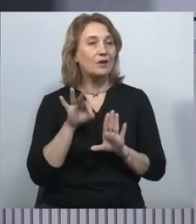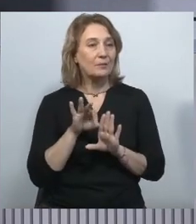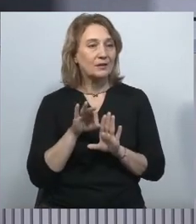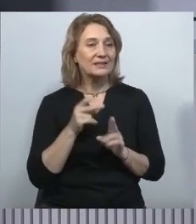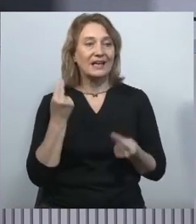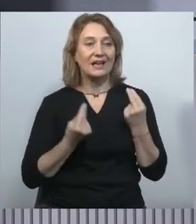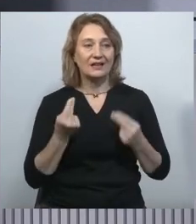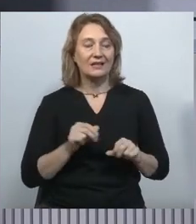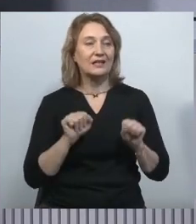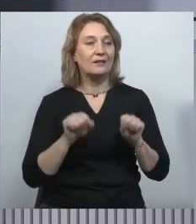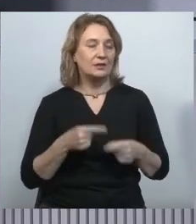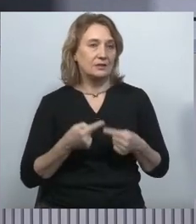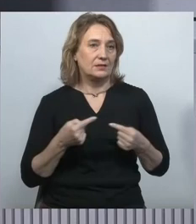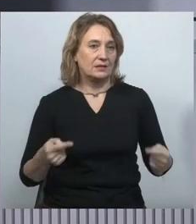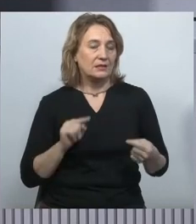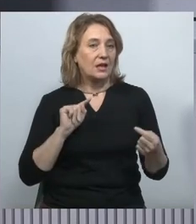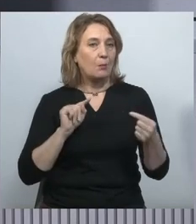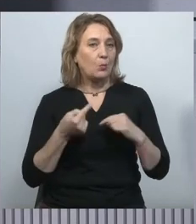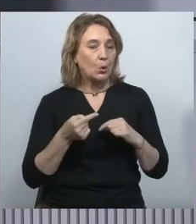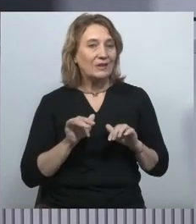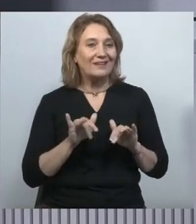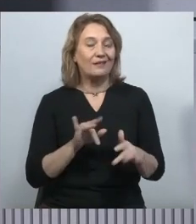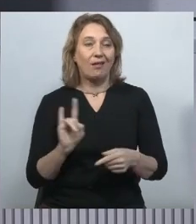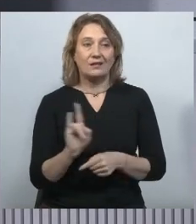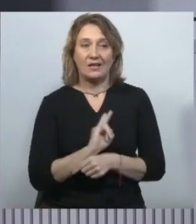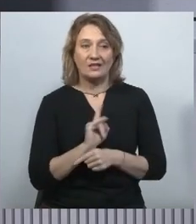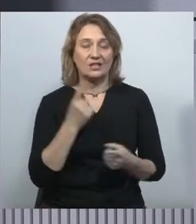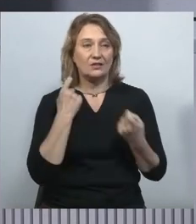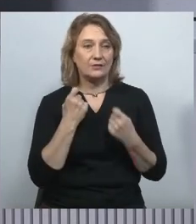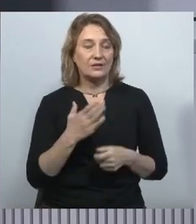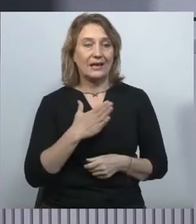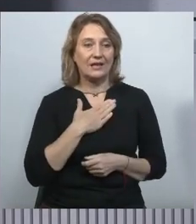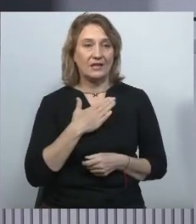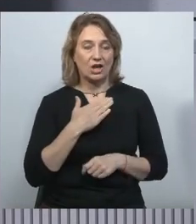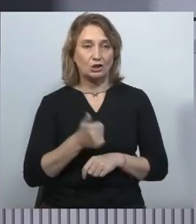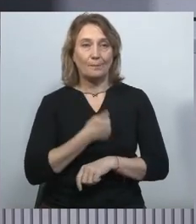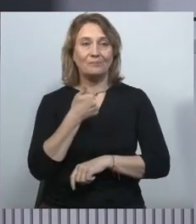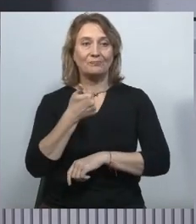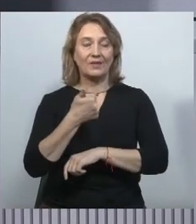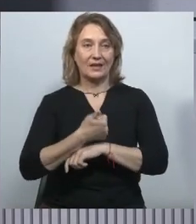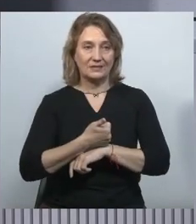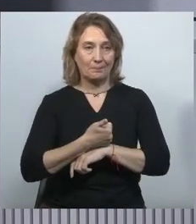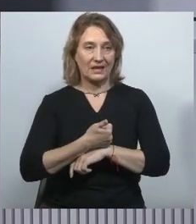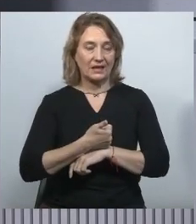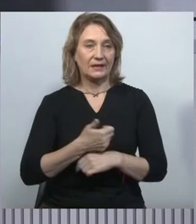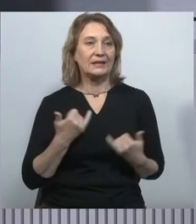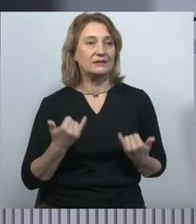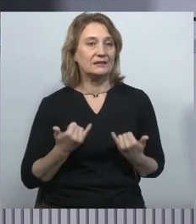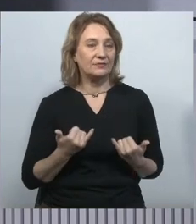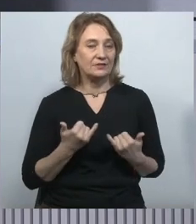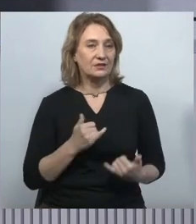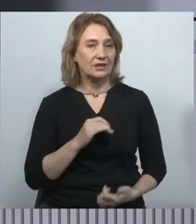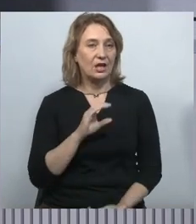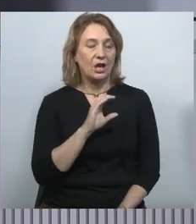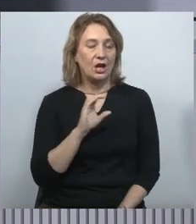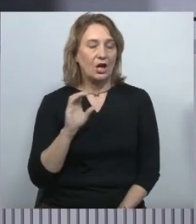selected the title Game as a Tool Against Fake News. And our speakers today will be